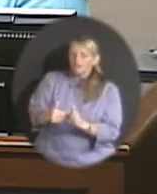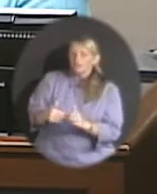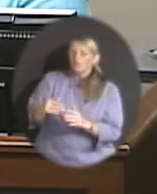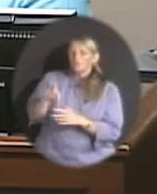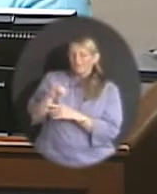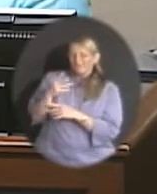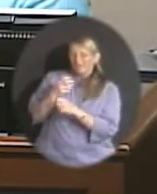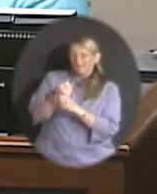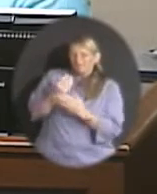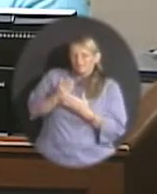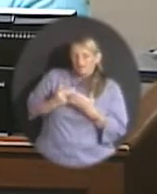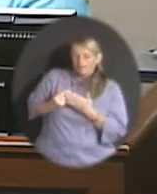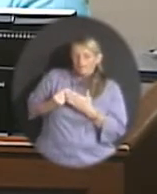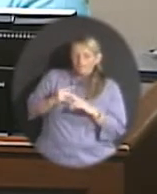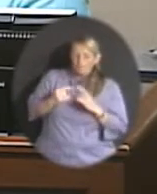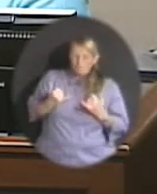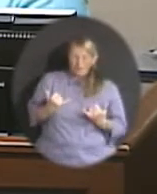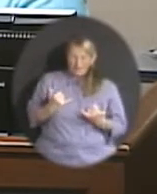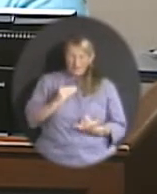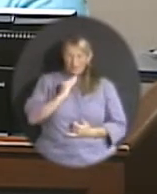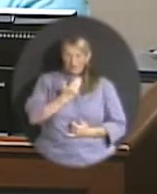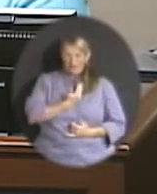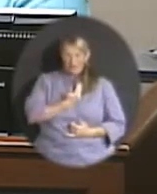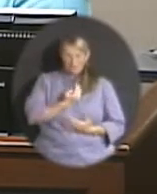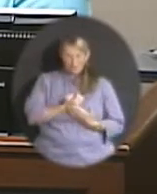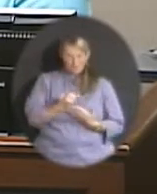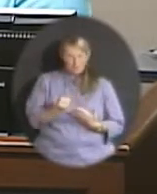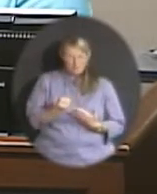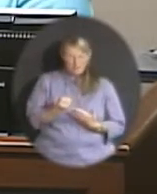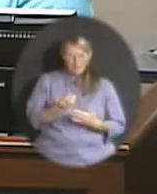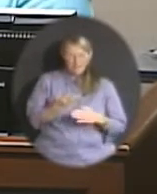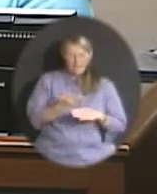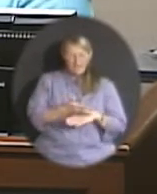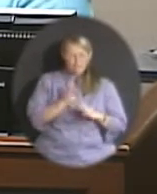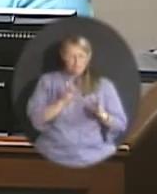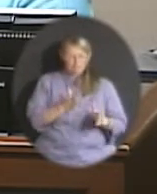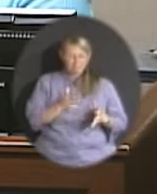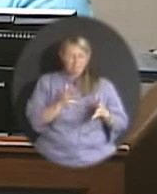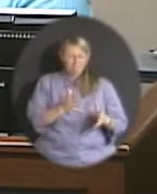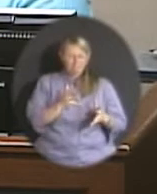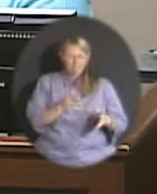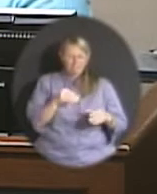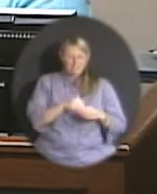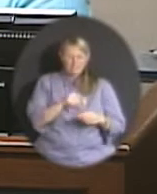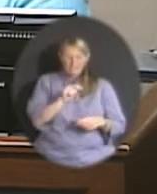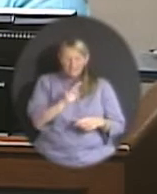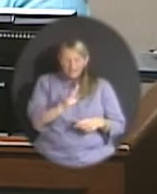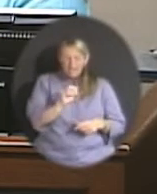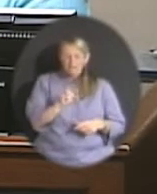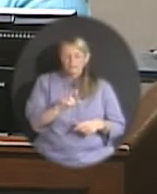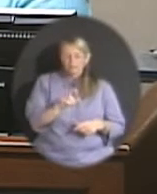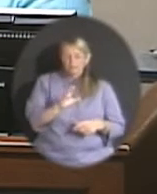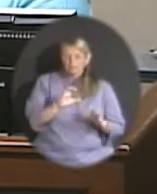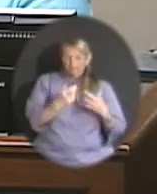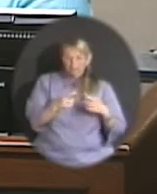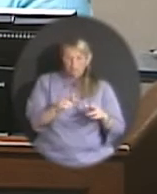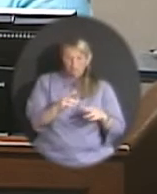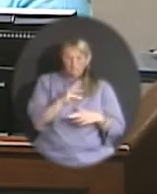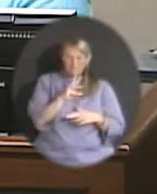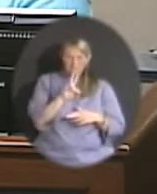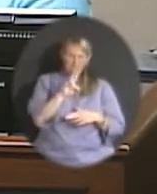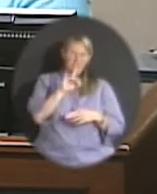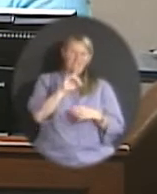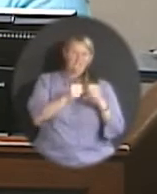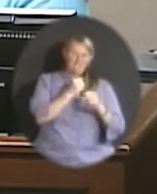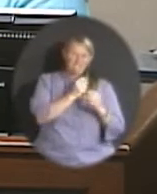back. But right now our equipment is, after it's been sitting in a lab or a classroom for 6, 7, 8 years, it really